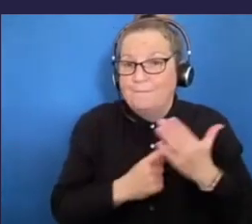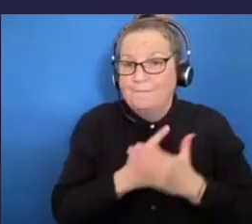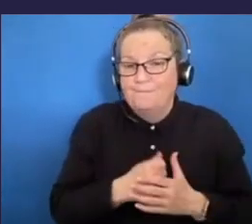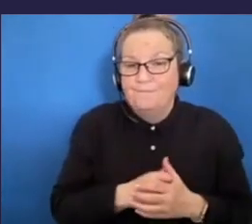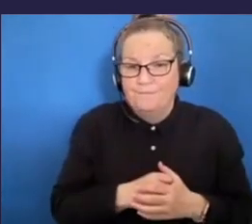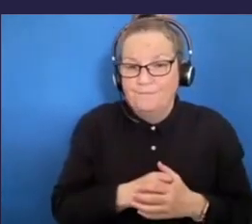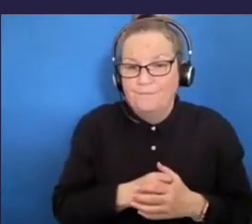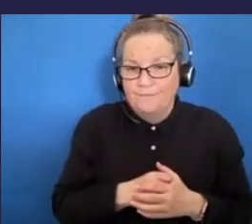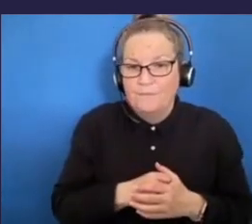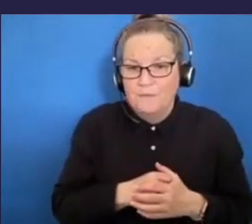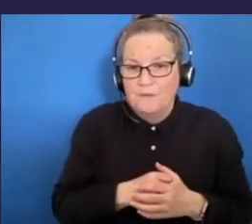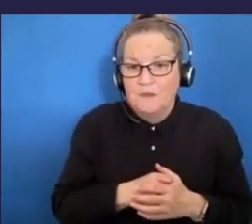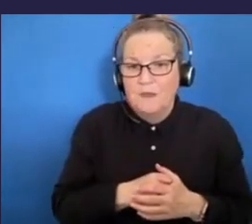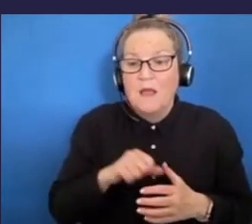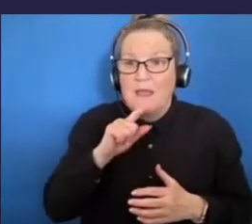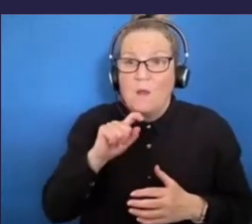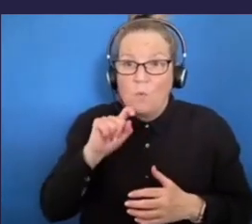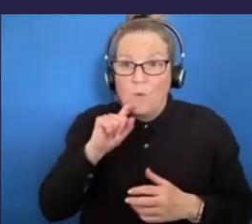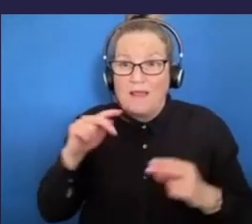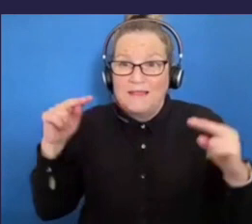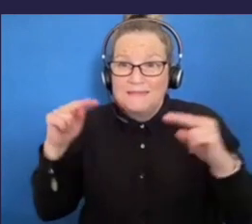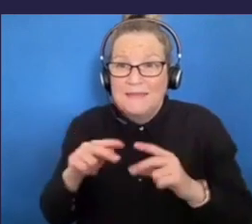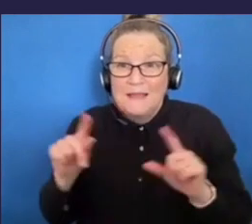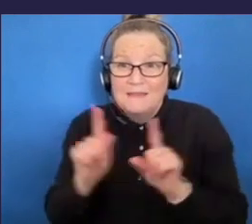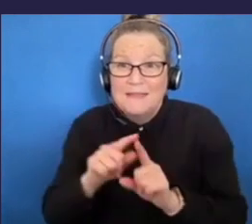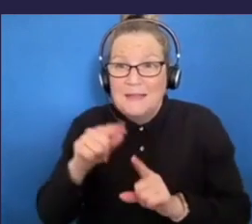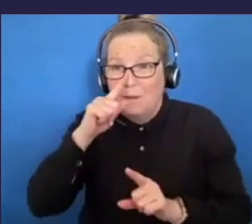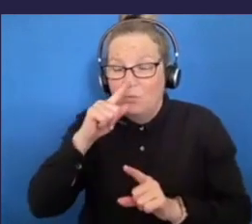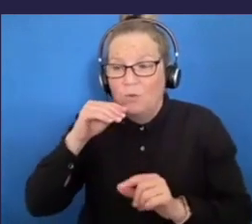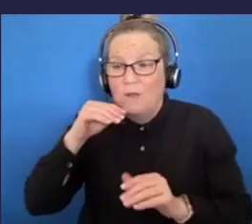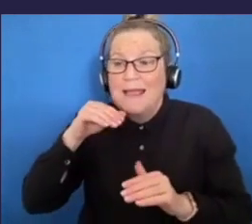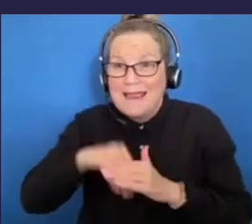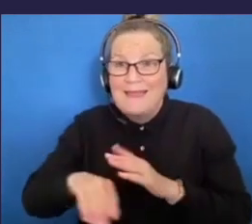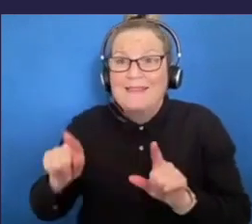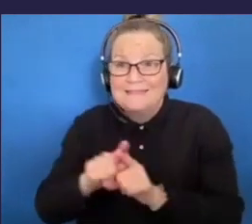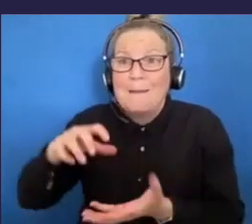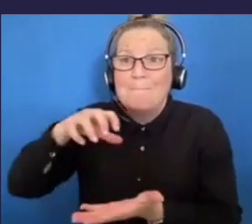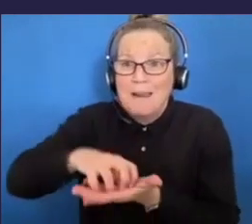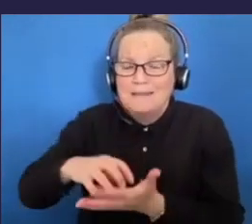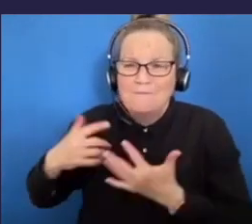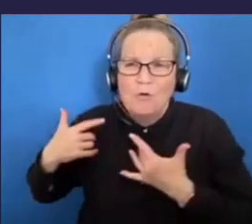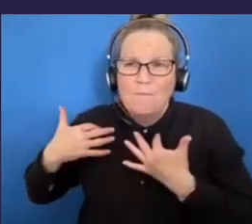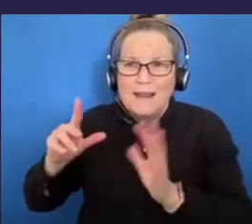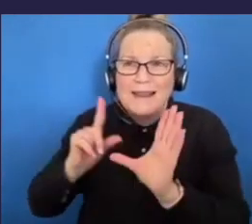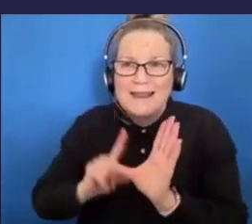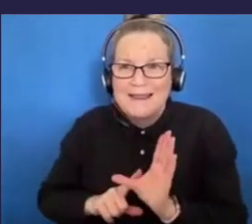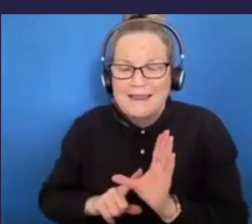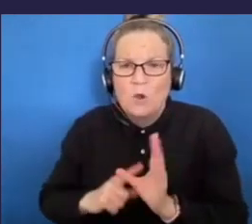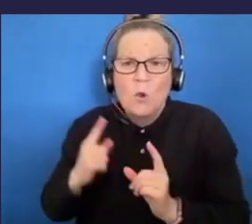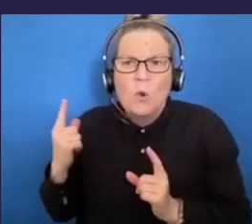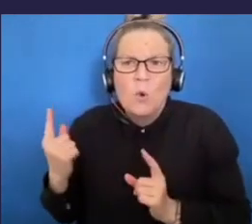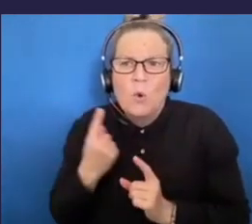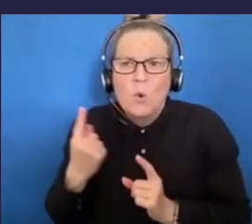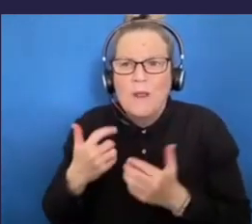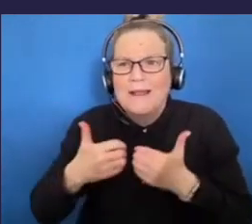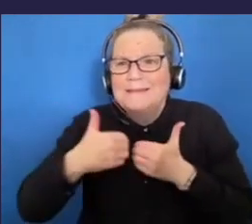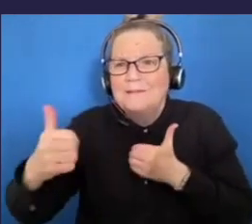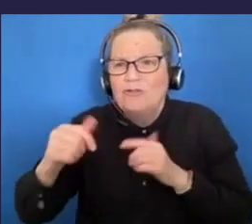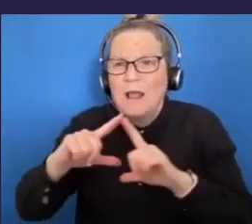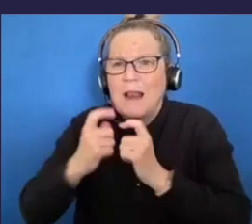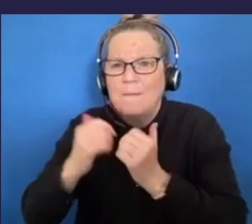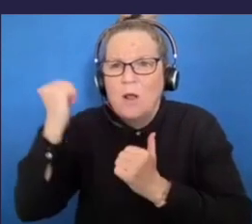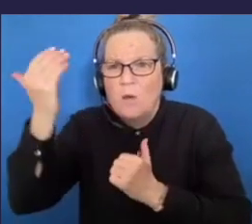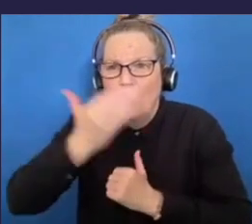are going to see the same people in the same place for years. And these are going to be the people who are in their segregated classroom in high